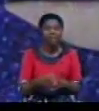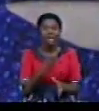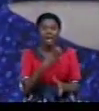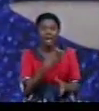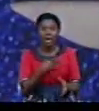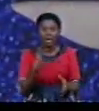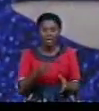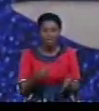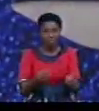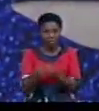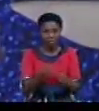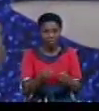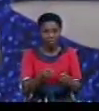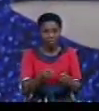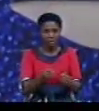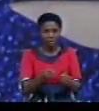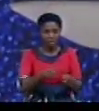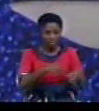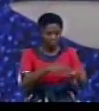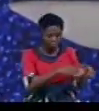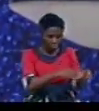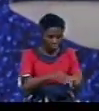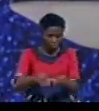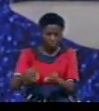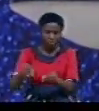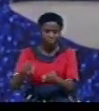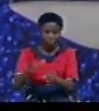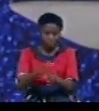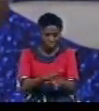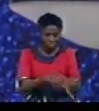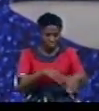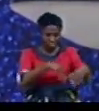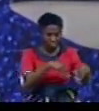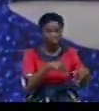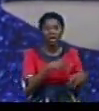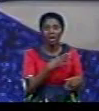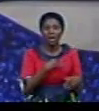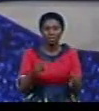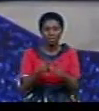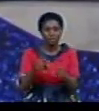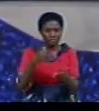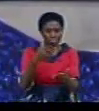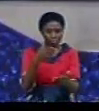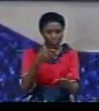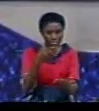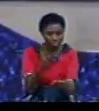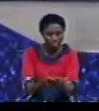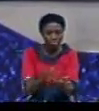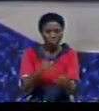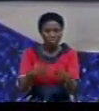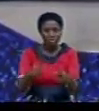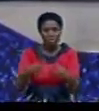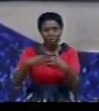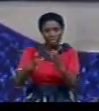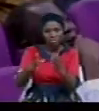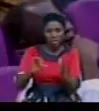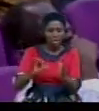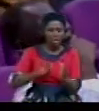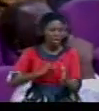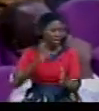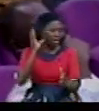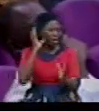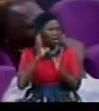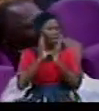car drove off quietly and then as we got to the gate I had shouting and then we start